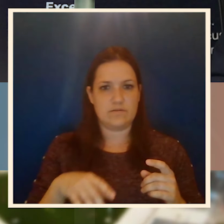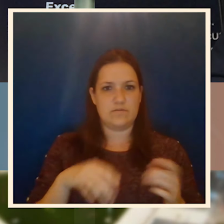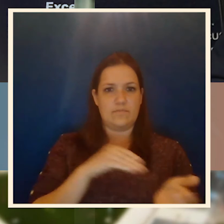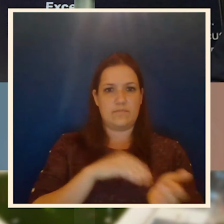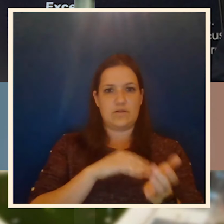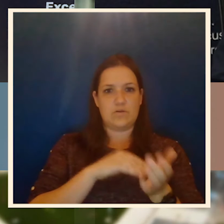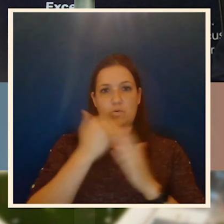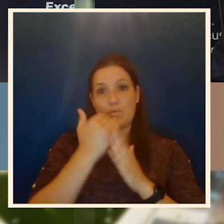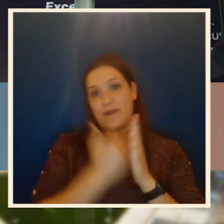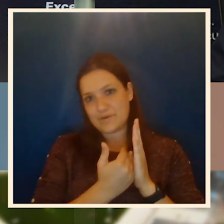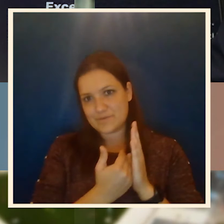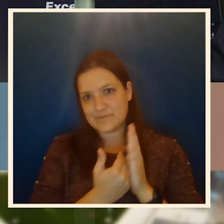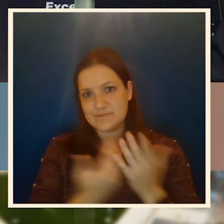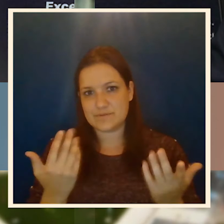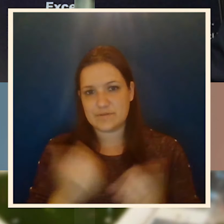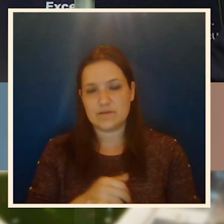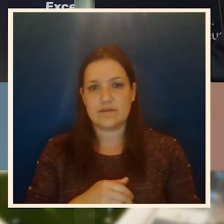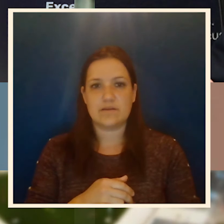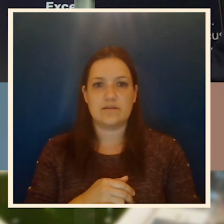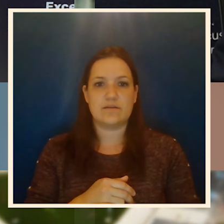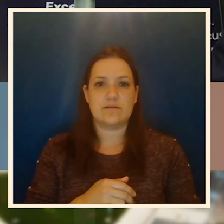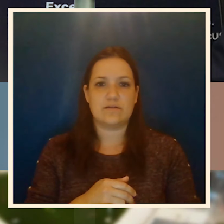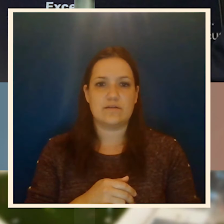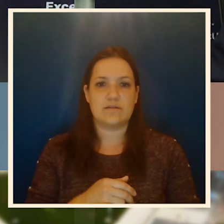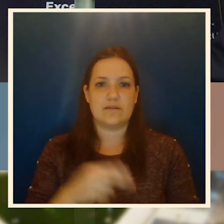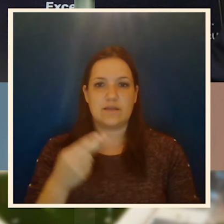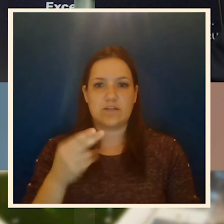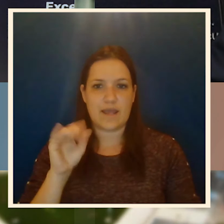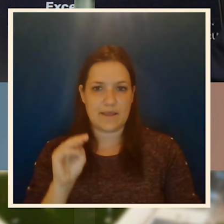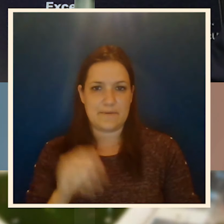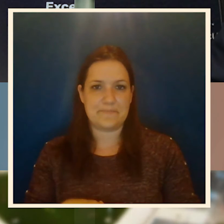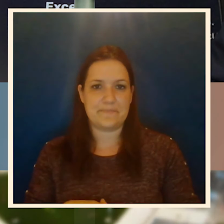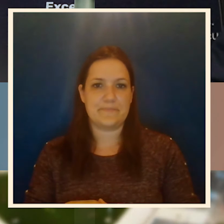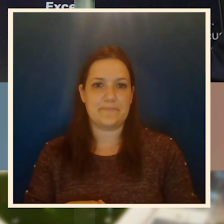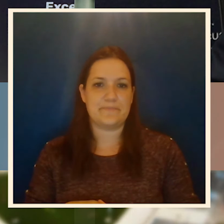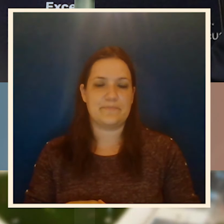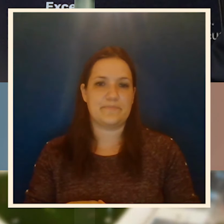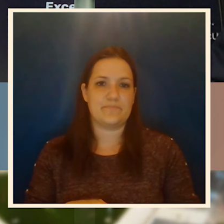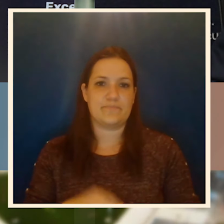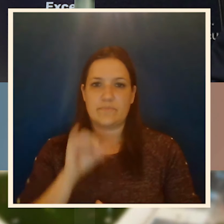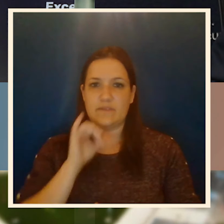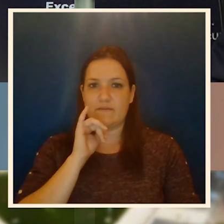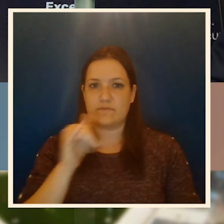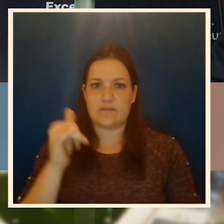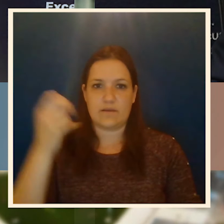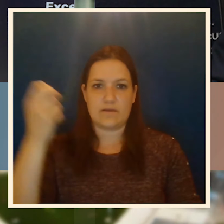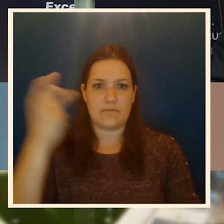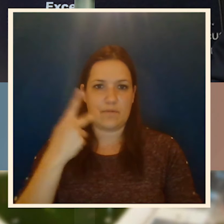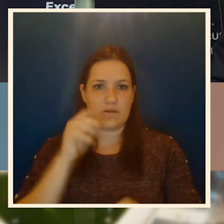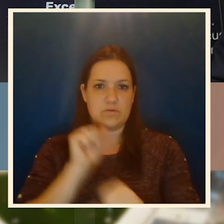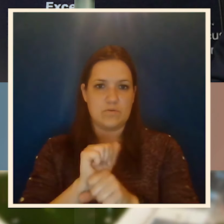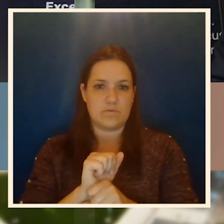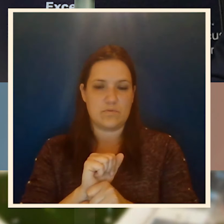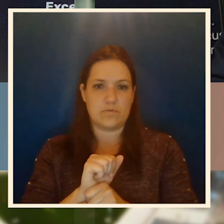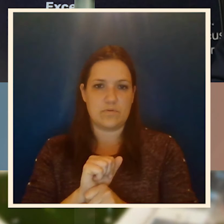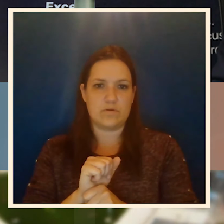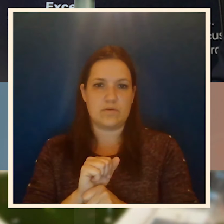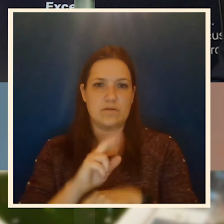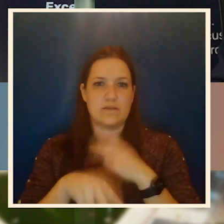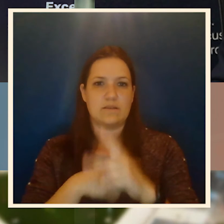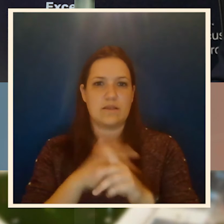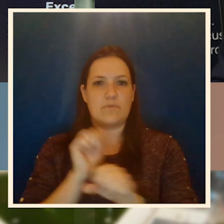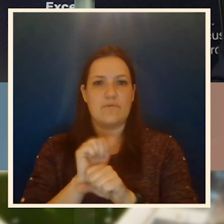medical records, essentially, health and HIM. They have not returned back to work, and the